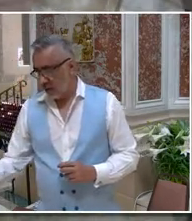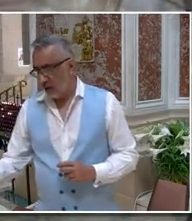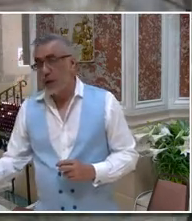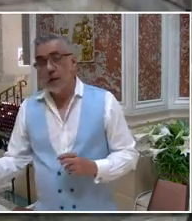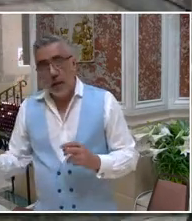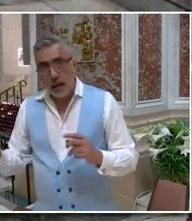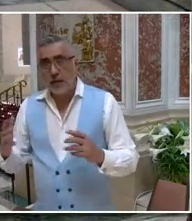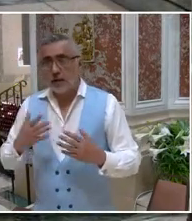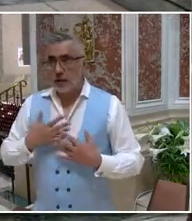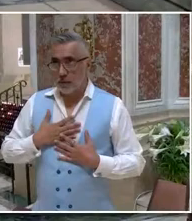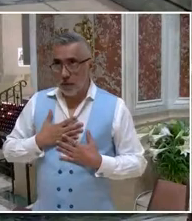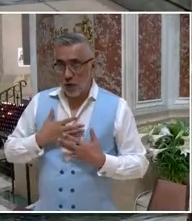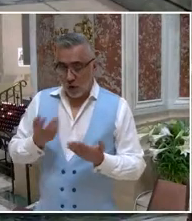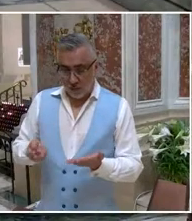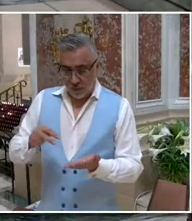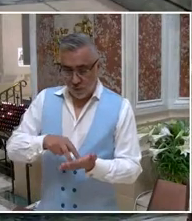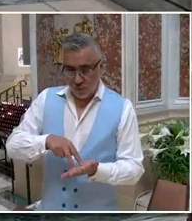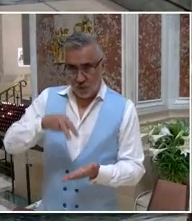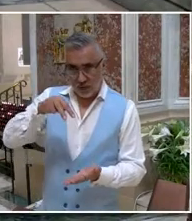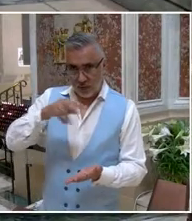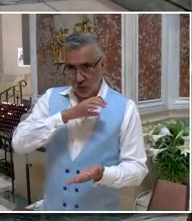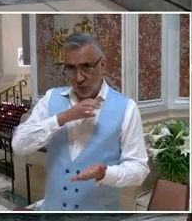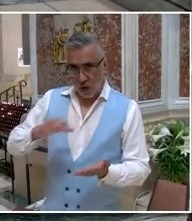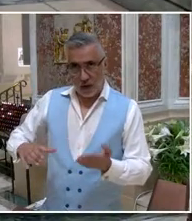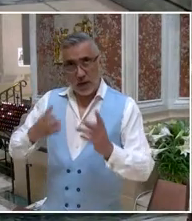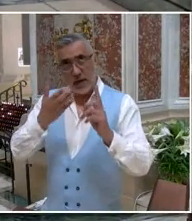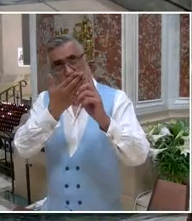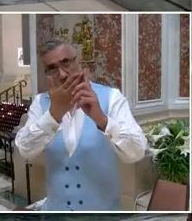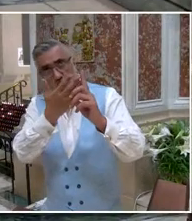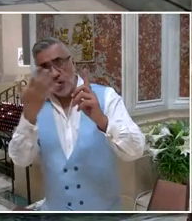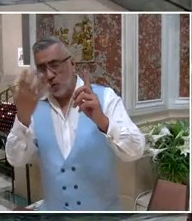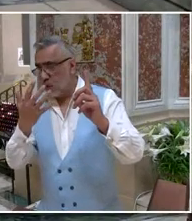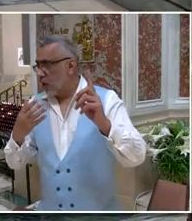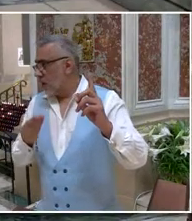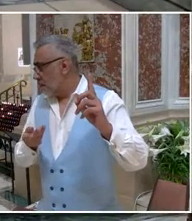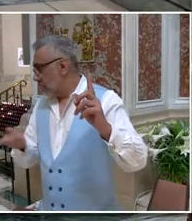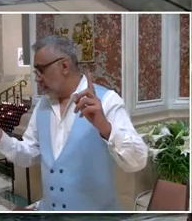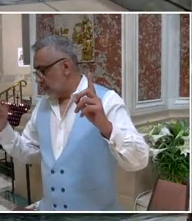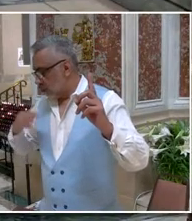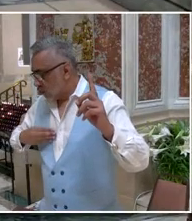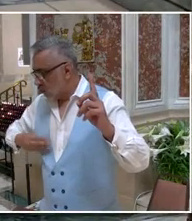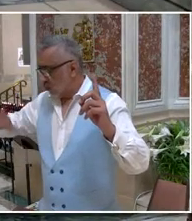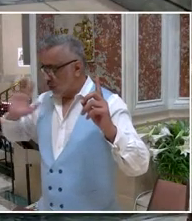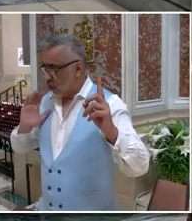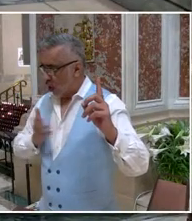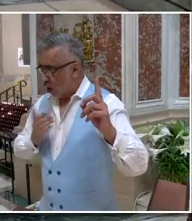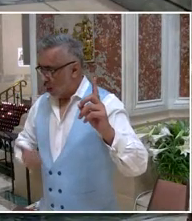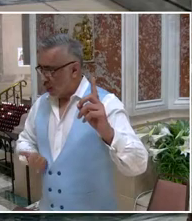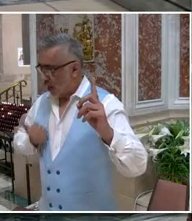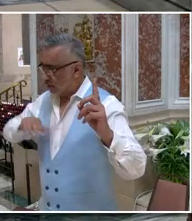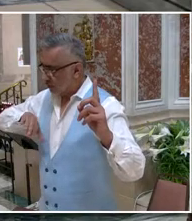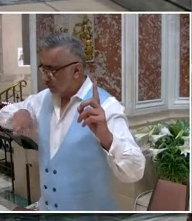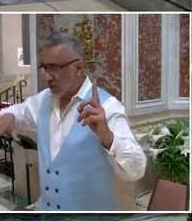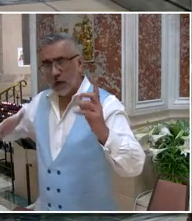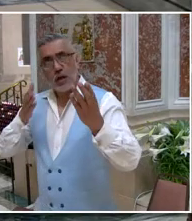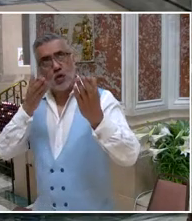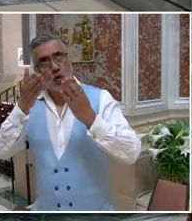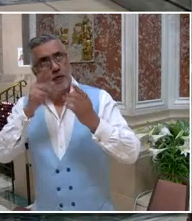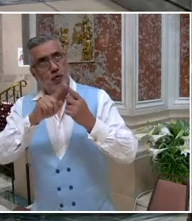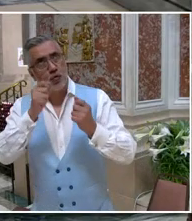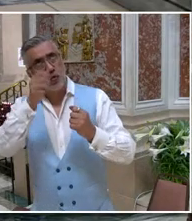That the splendor of the risen Christ may draw many to surrender their lives in service to God's